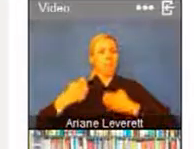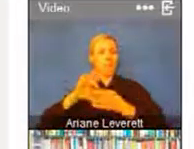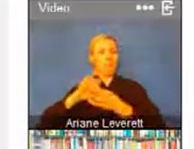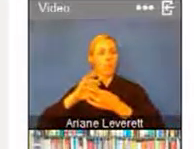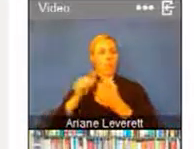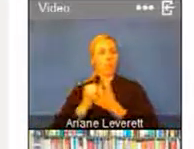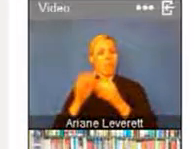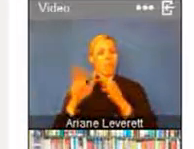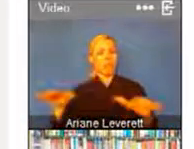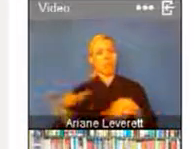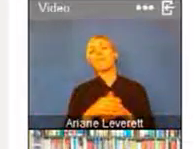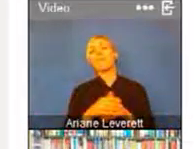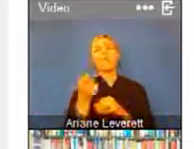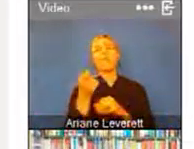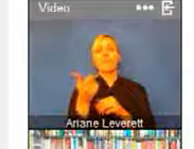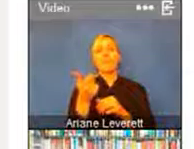findings